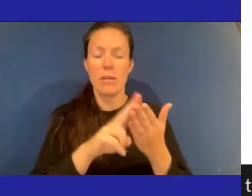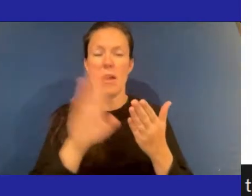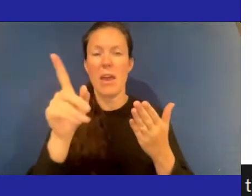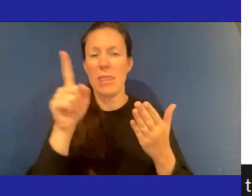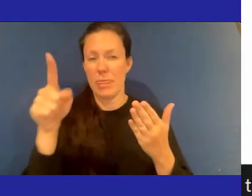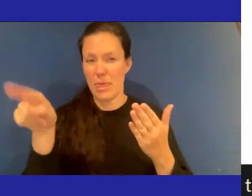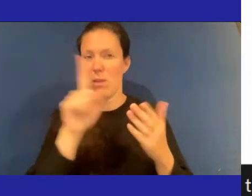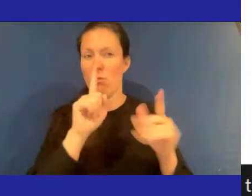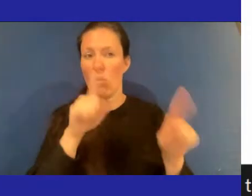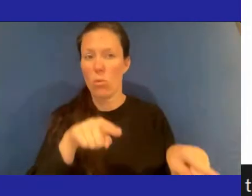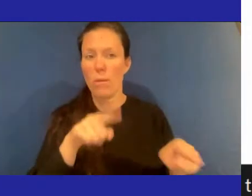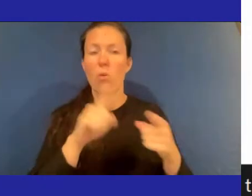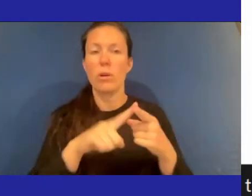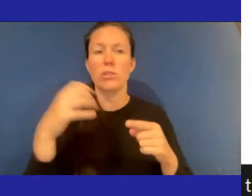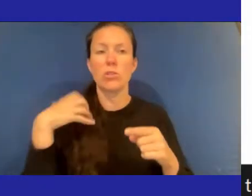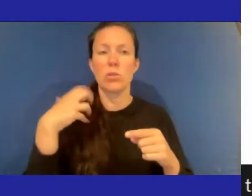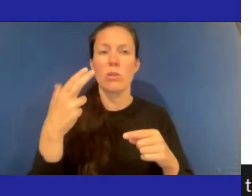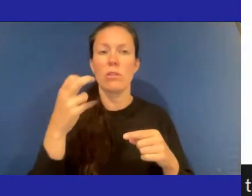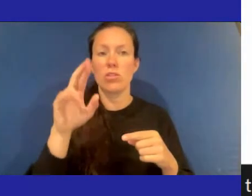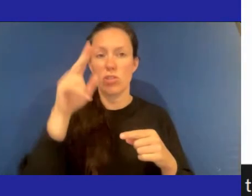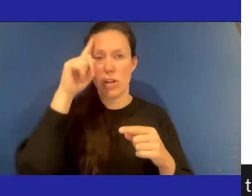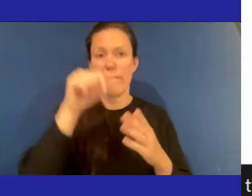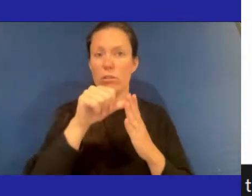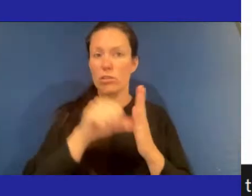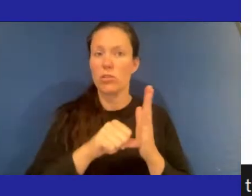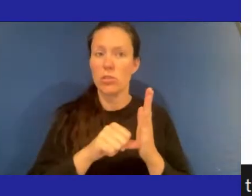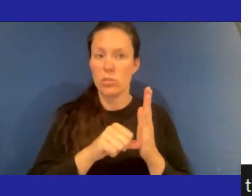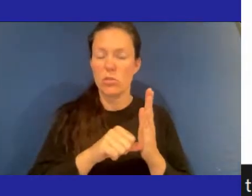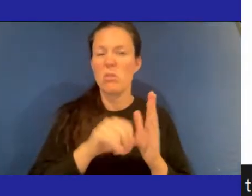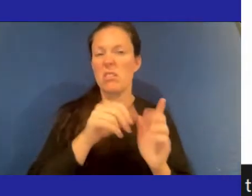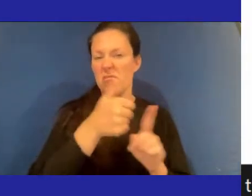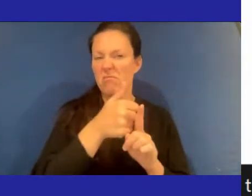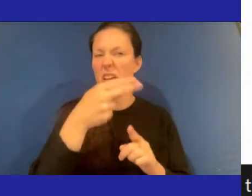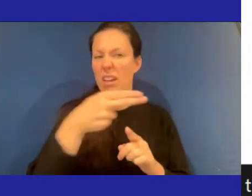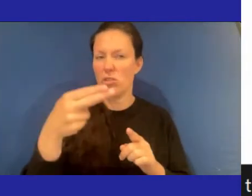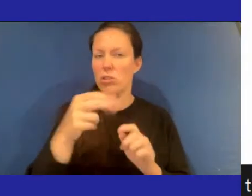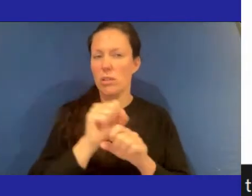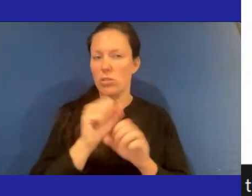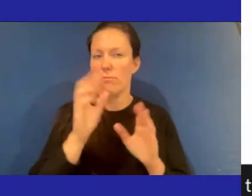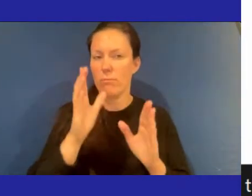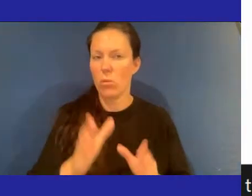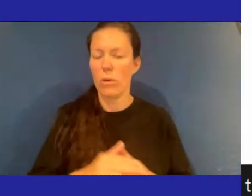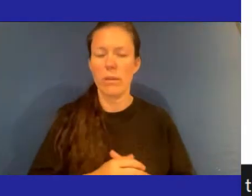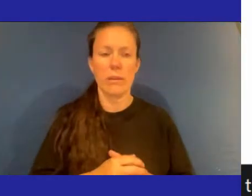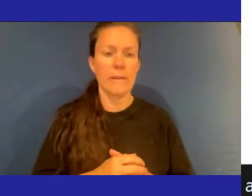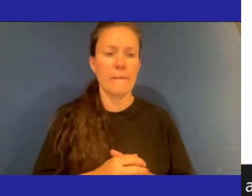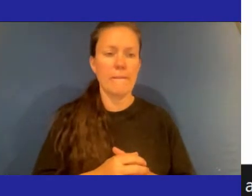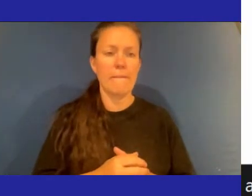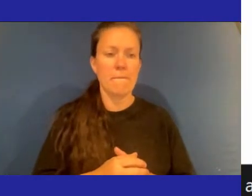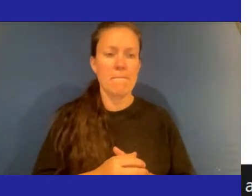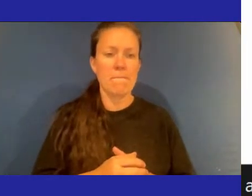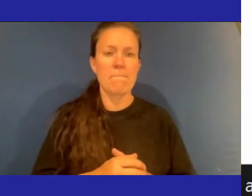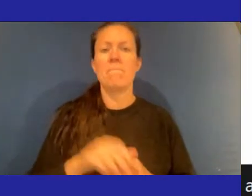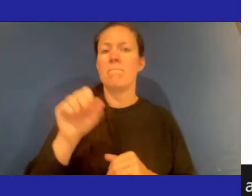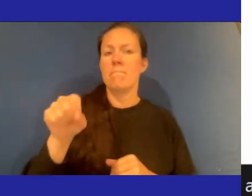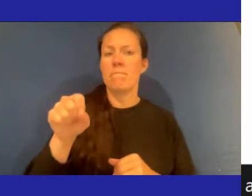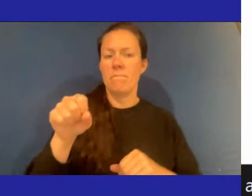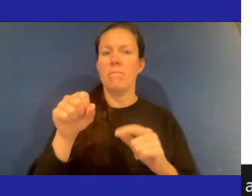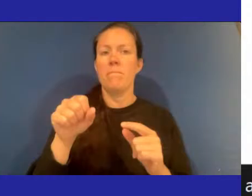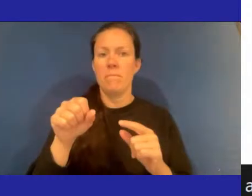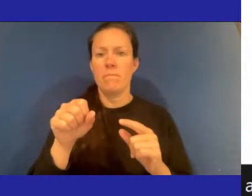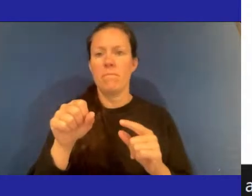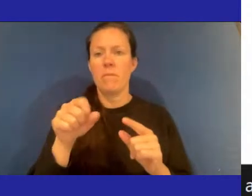of surgery, who is an H&H employee. Yeah, and I think, again, the contact is going to be so much more